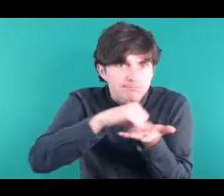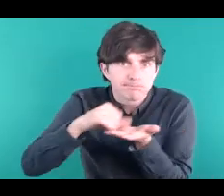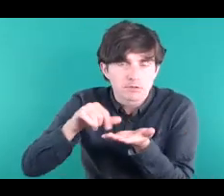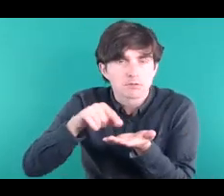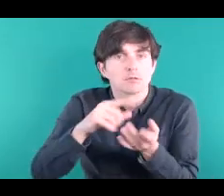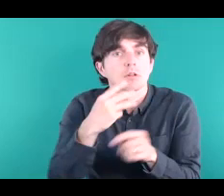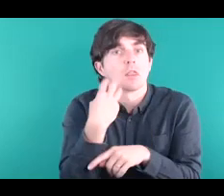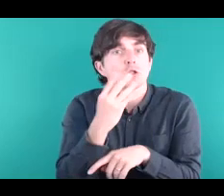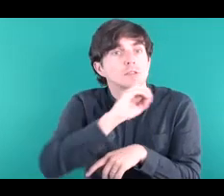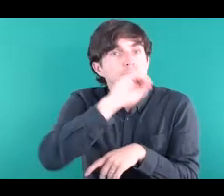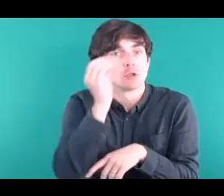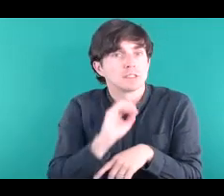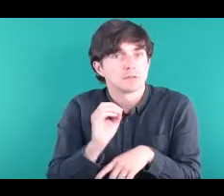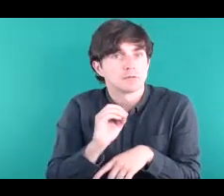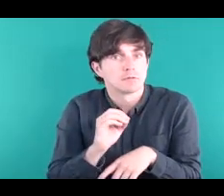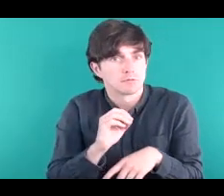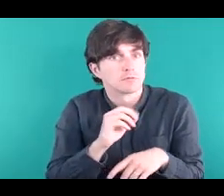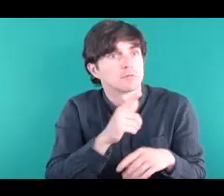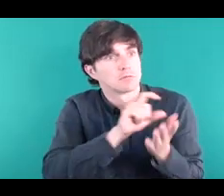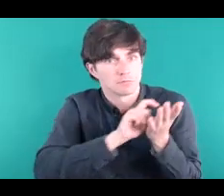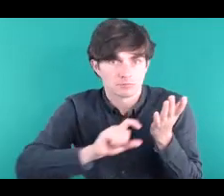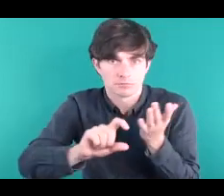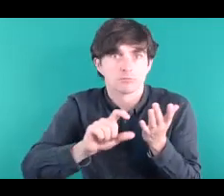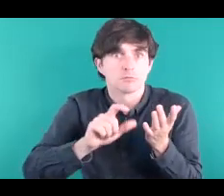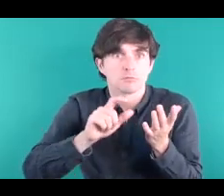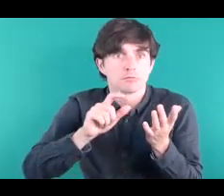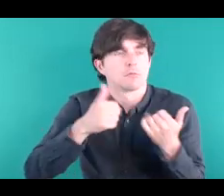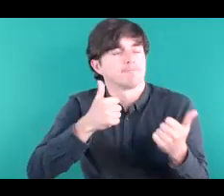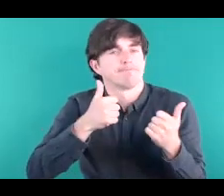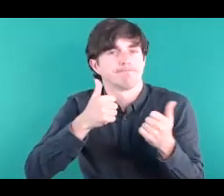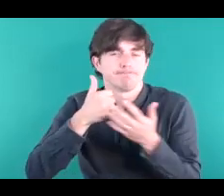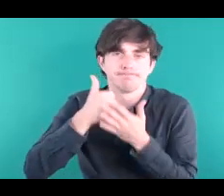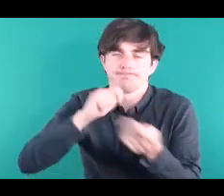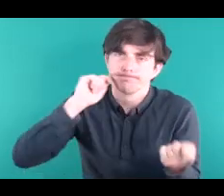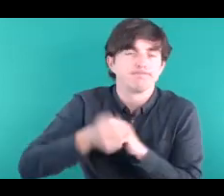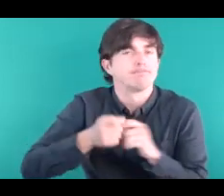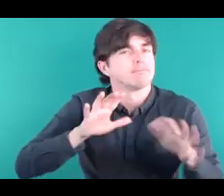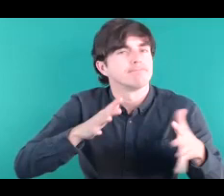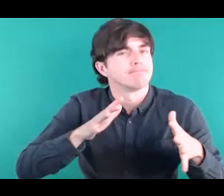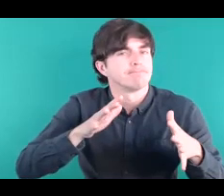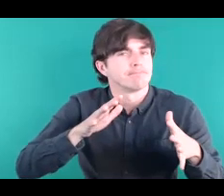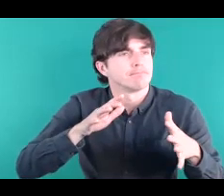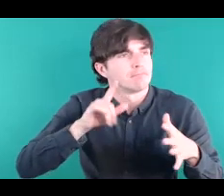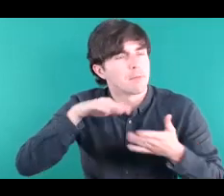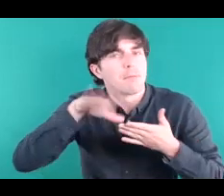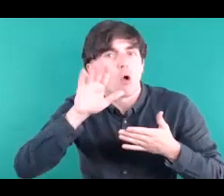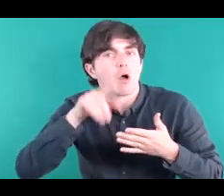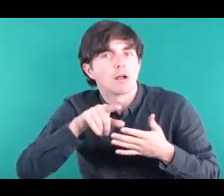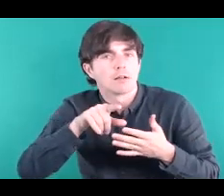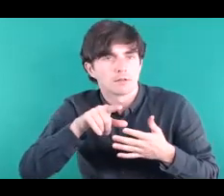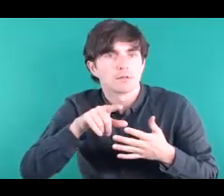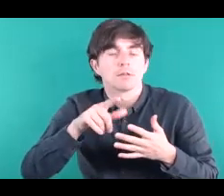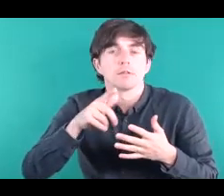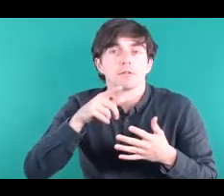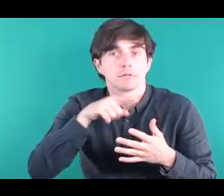there actually has been expansion of the conditional cash transfer that include disability as criteria